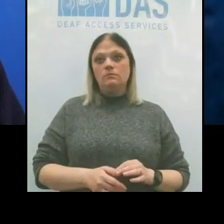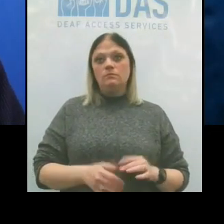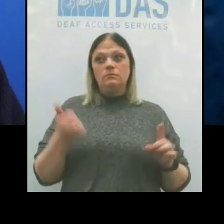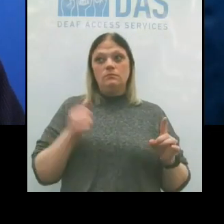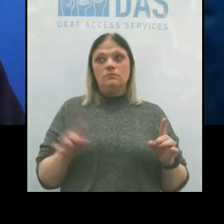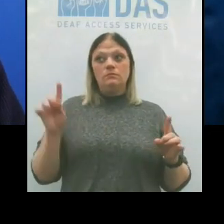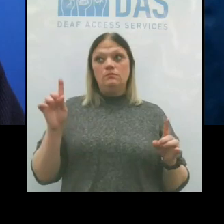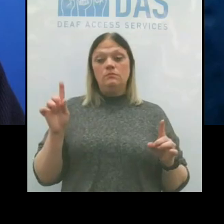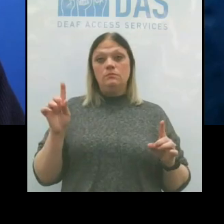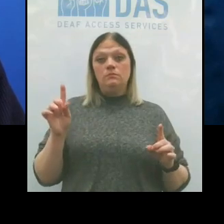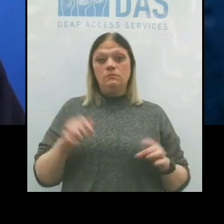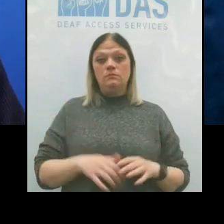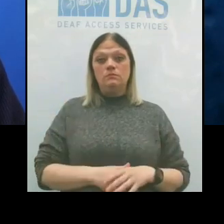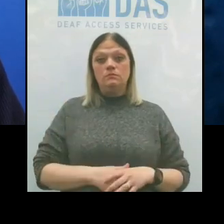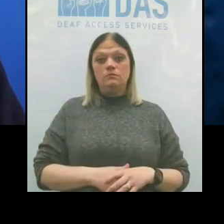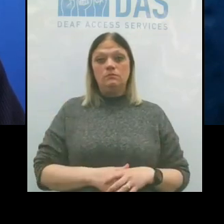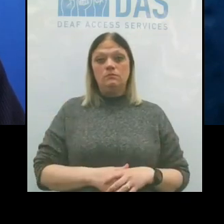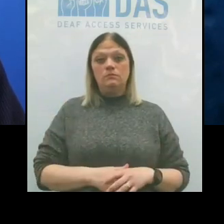Anybody there from WKBW?